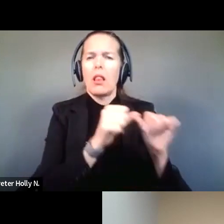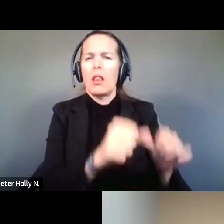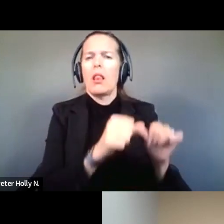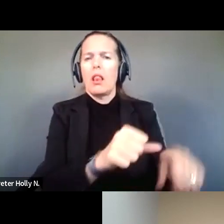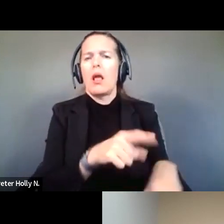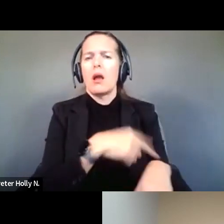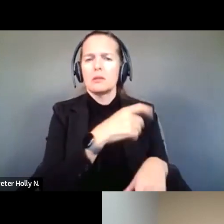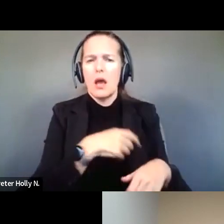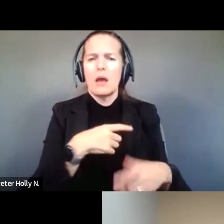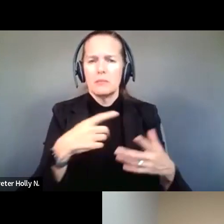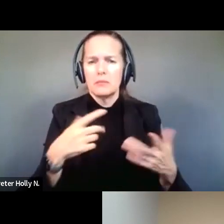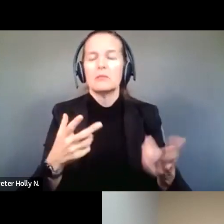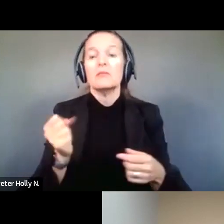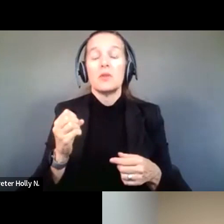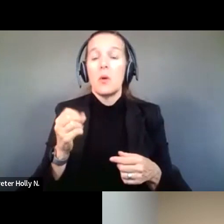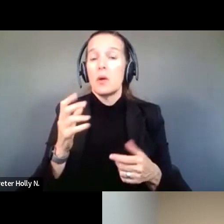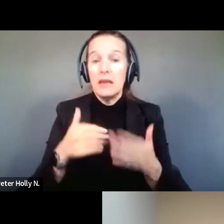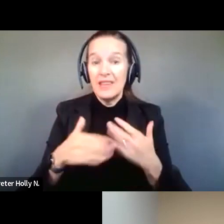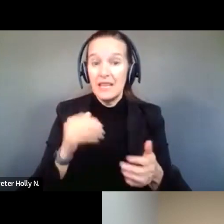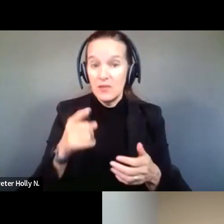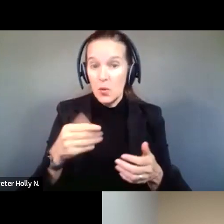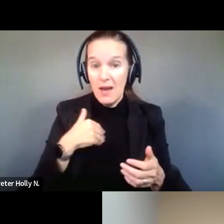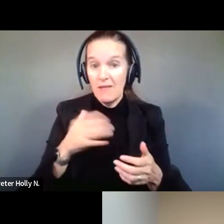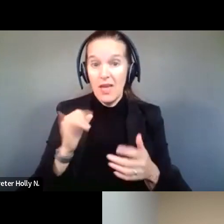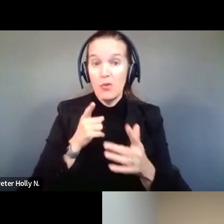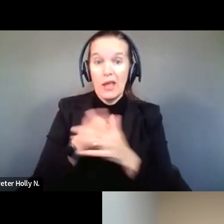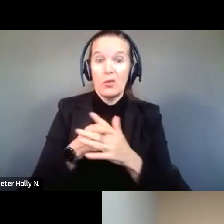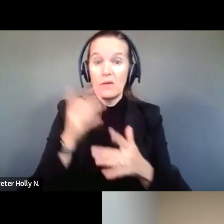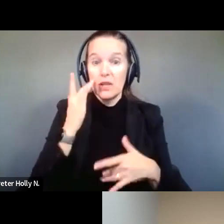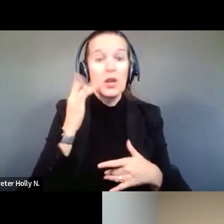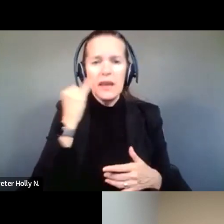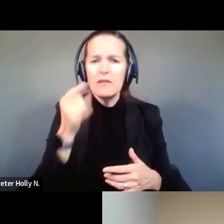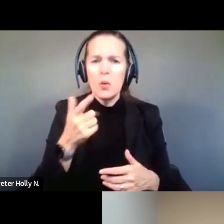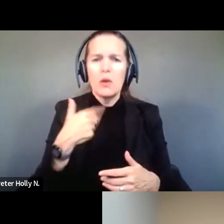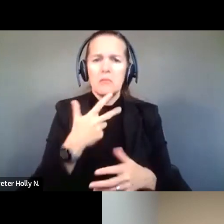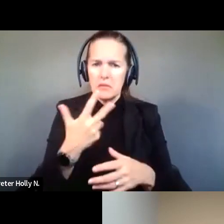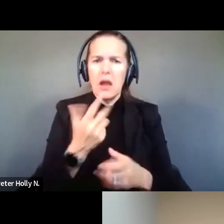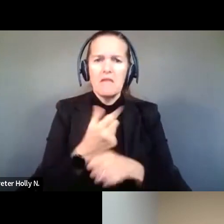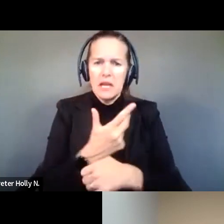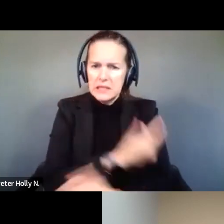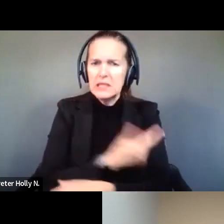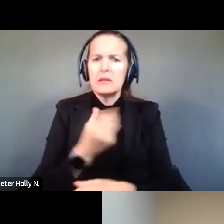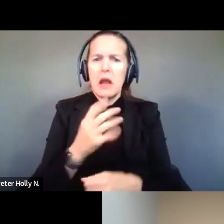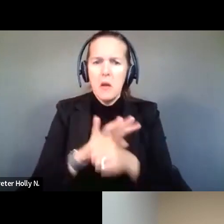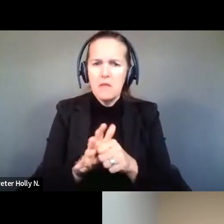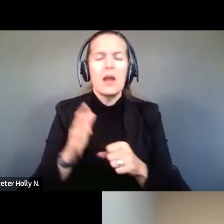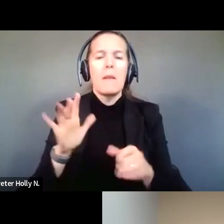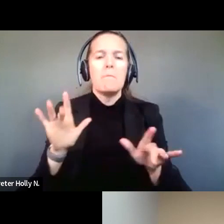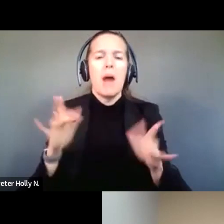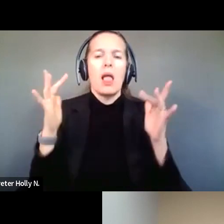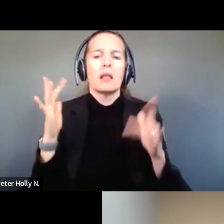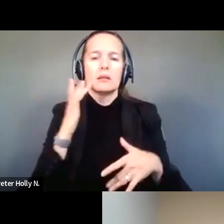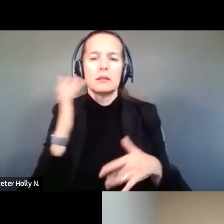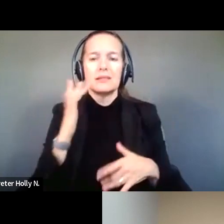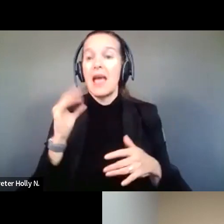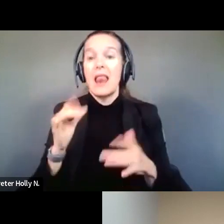long COVID, even if you have a breakthrough infection. So if you got vaccination and you still got COVID and it was a mild illness, you're much less likely to